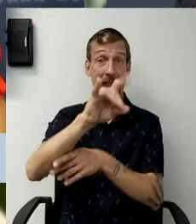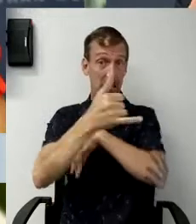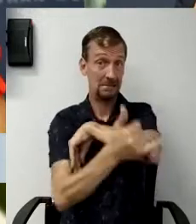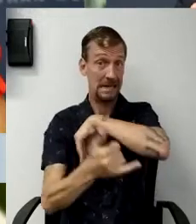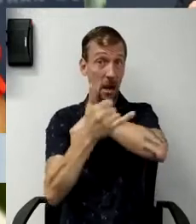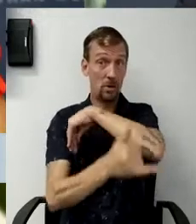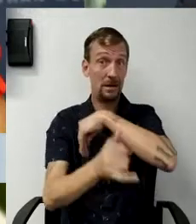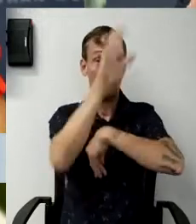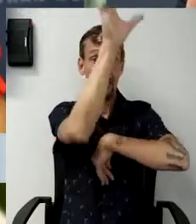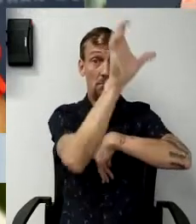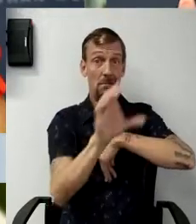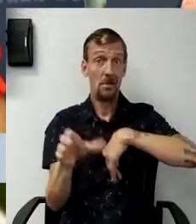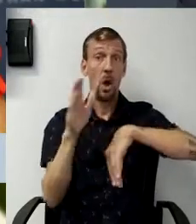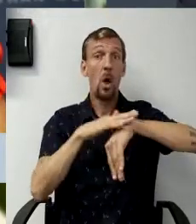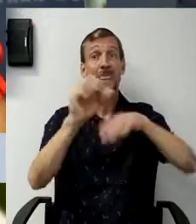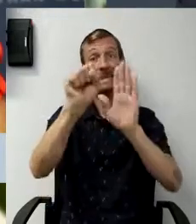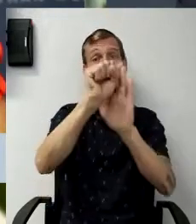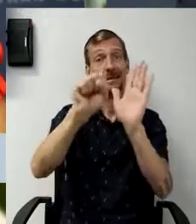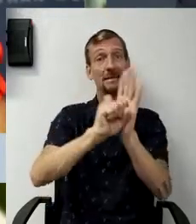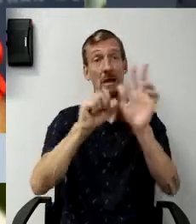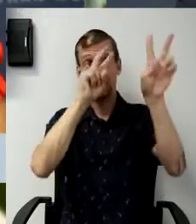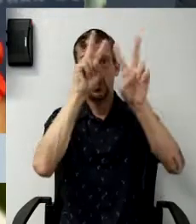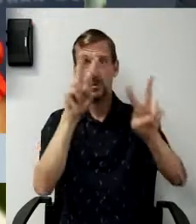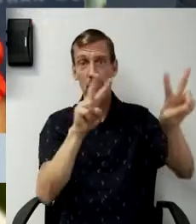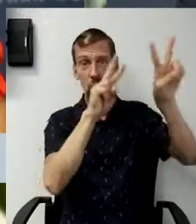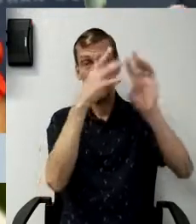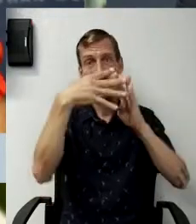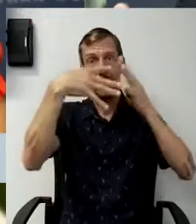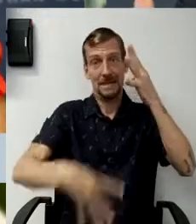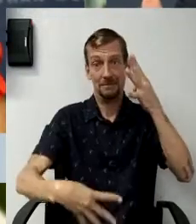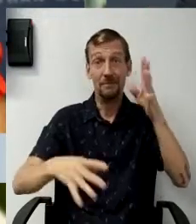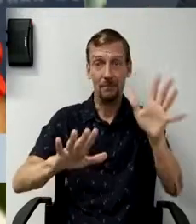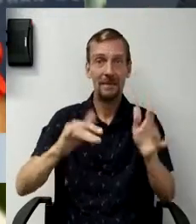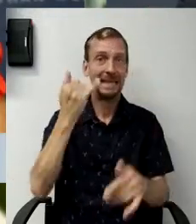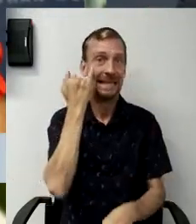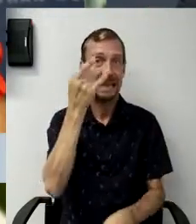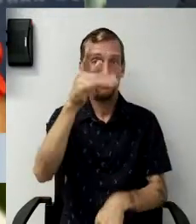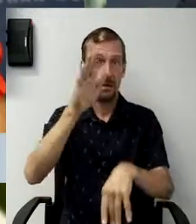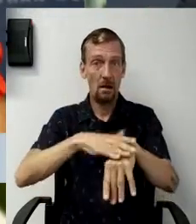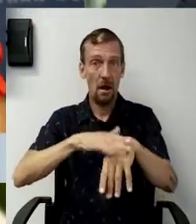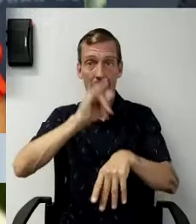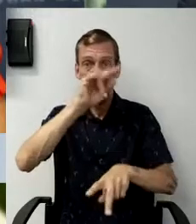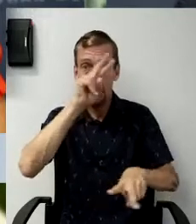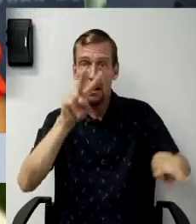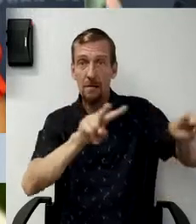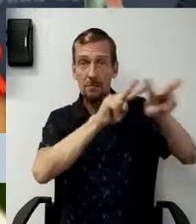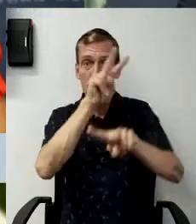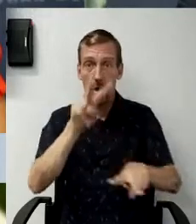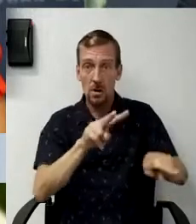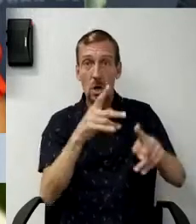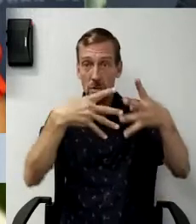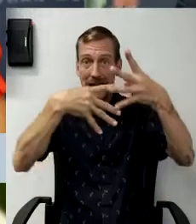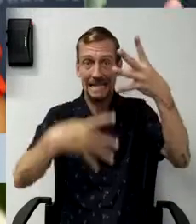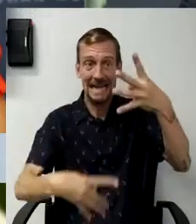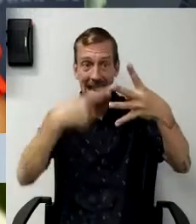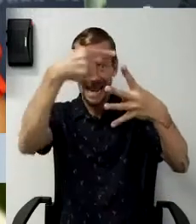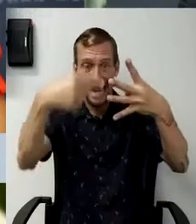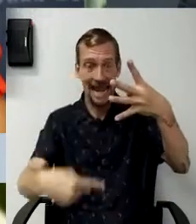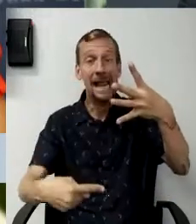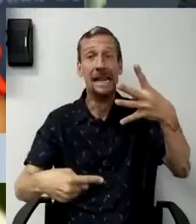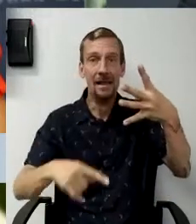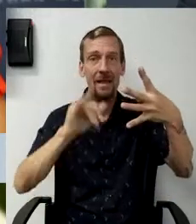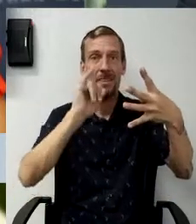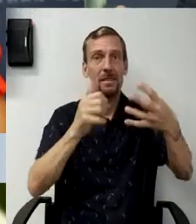on the state's watch list or monitoring list. And when you're on that monitoring list, it